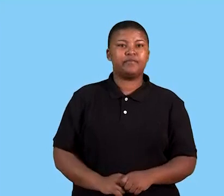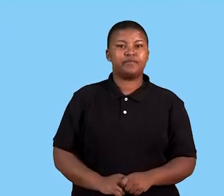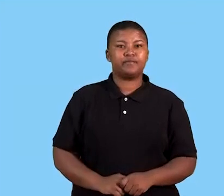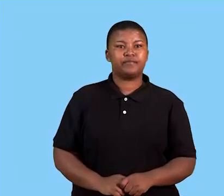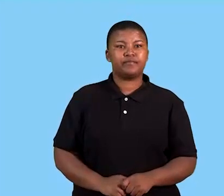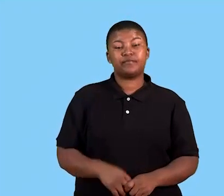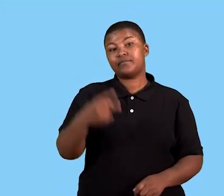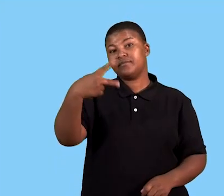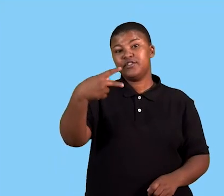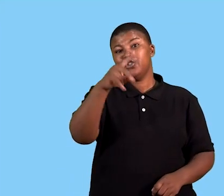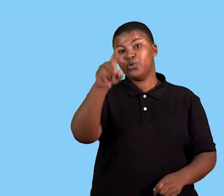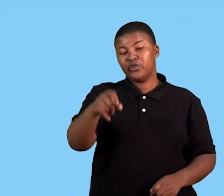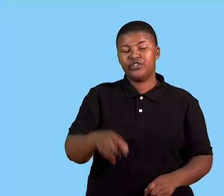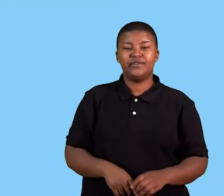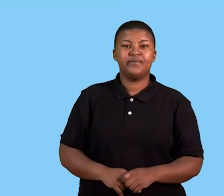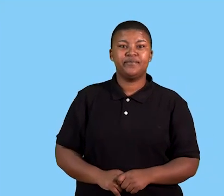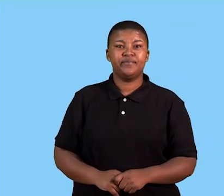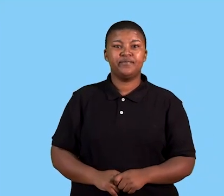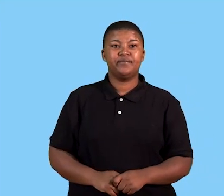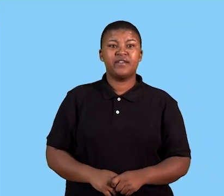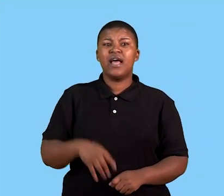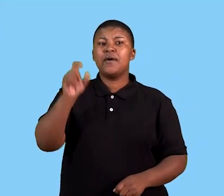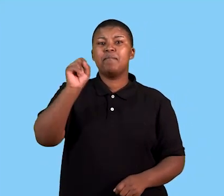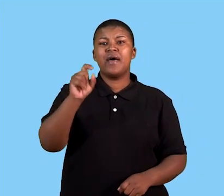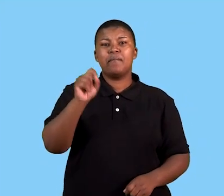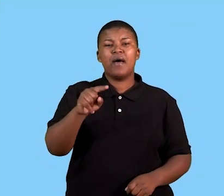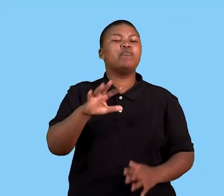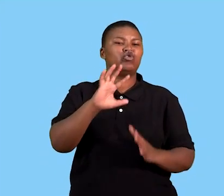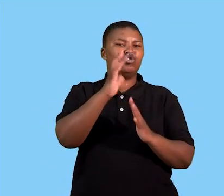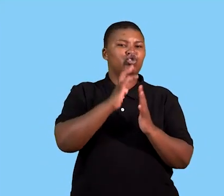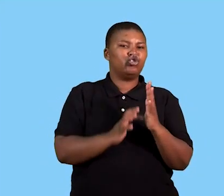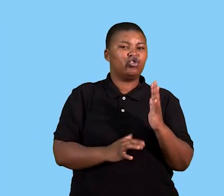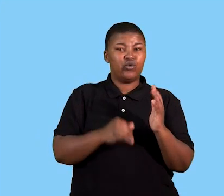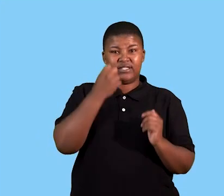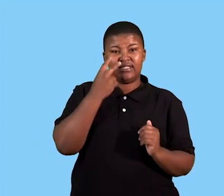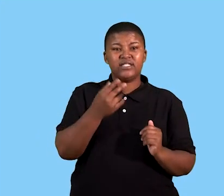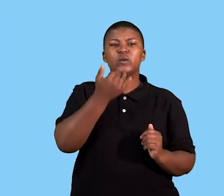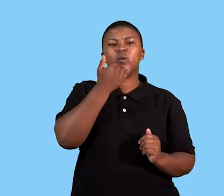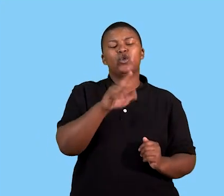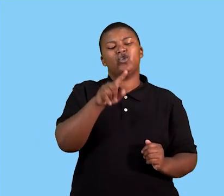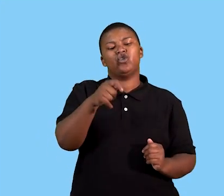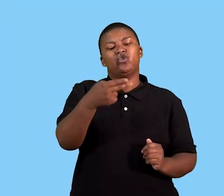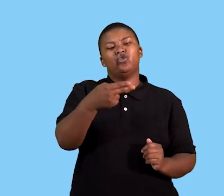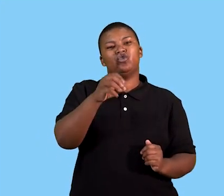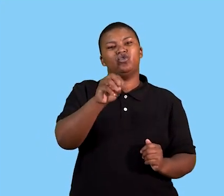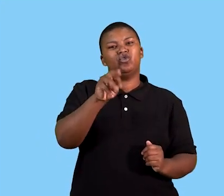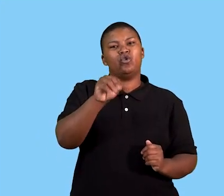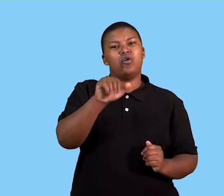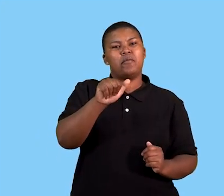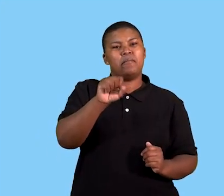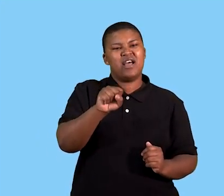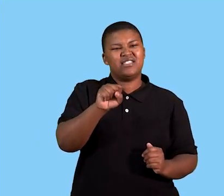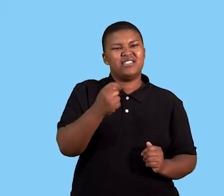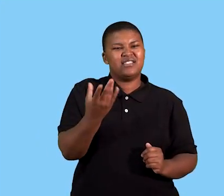Okay, so let's take a look at our second application question. And in this case, it's a scenario about Thomas Butchery. So they always start